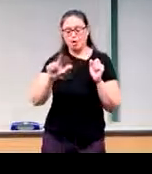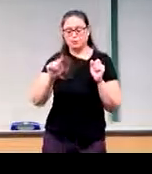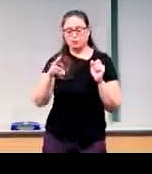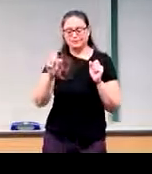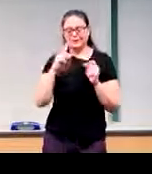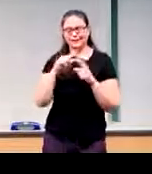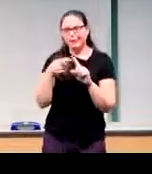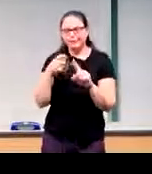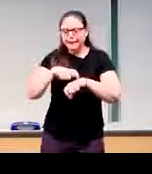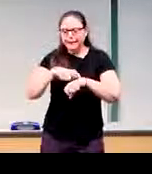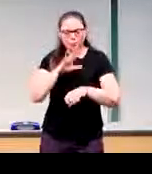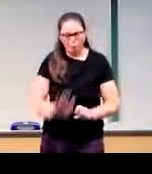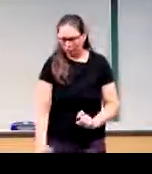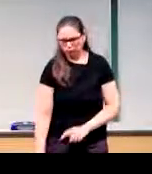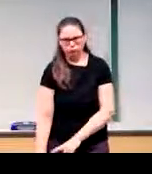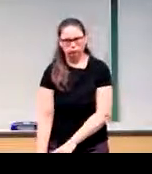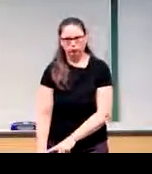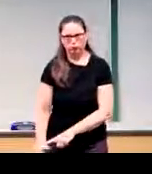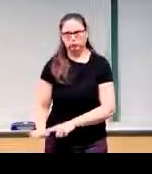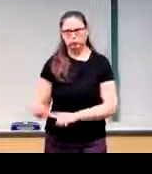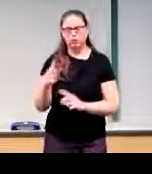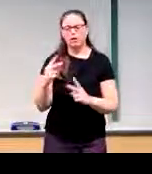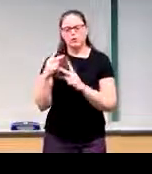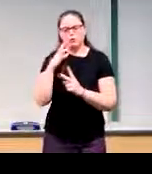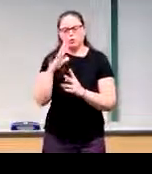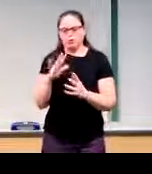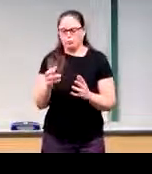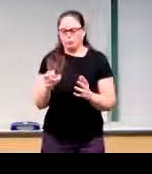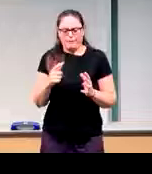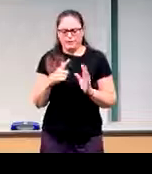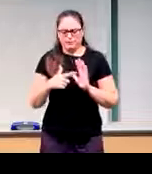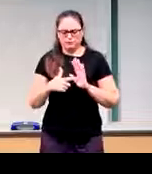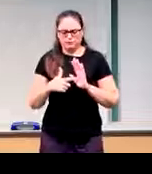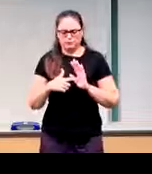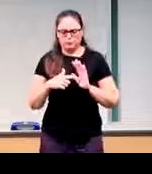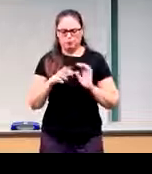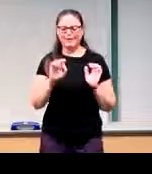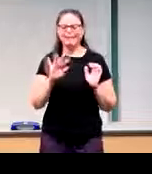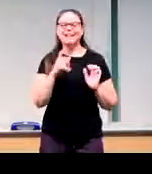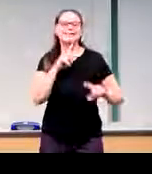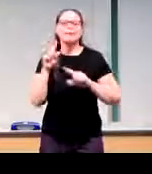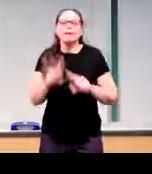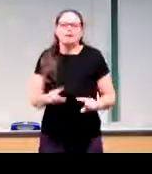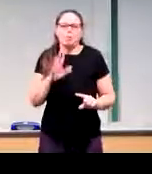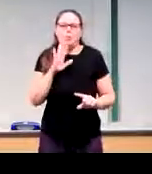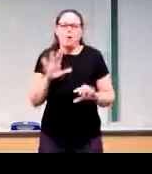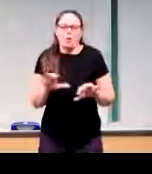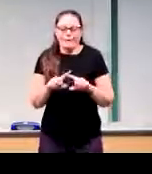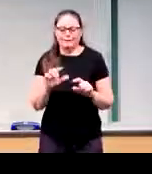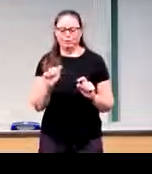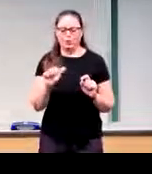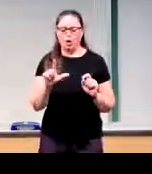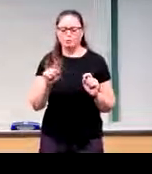we are children, we reflexively exhibit altruism. And we see this play out in very young